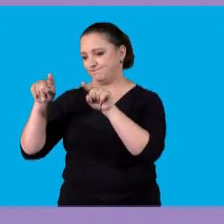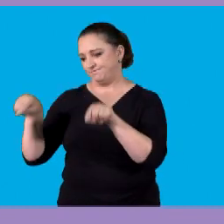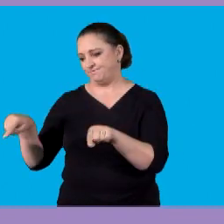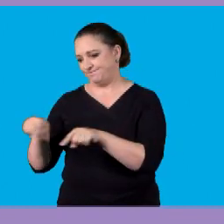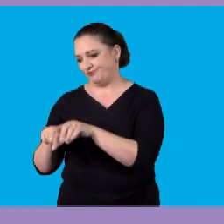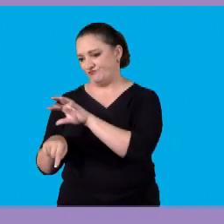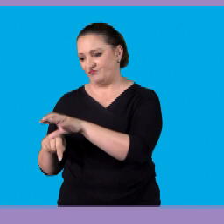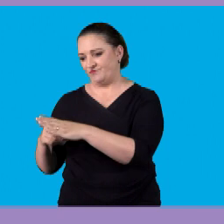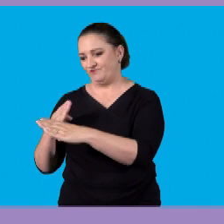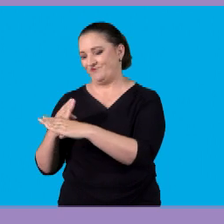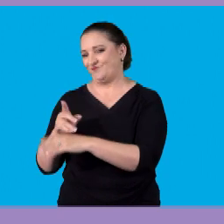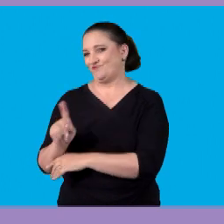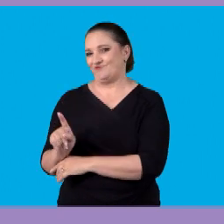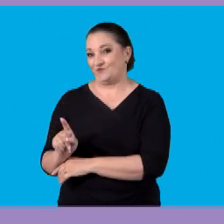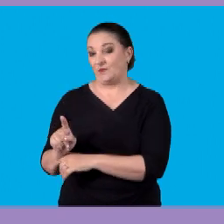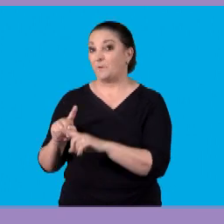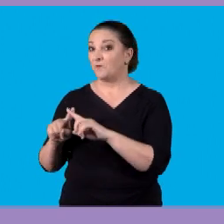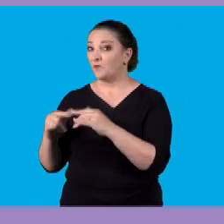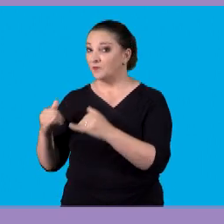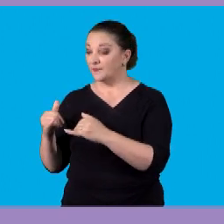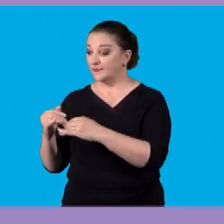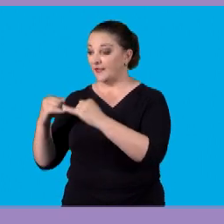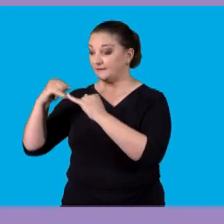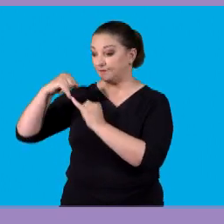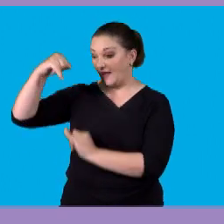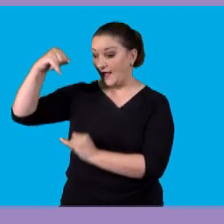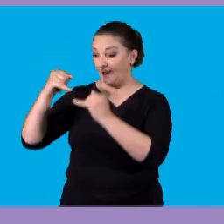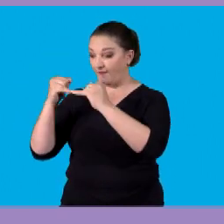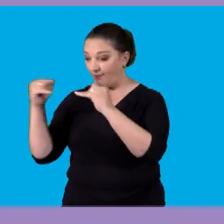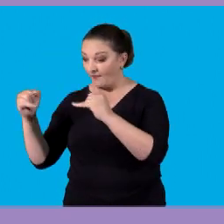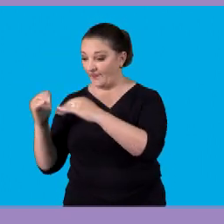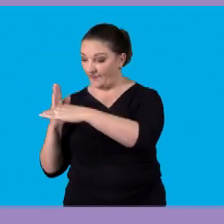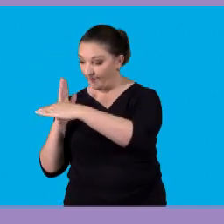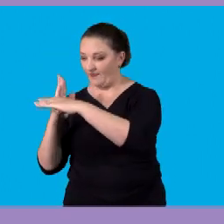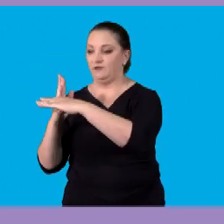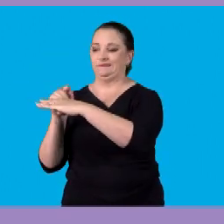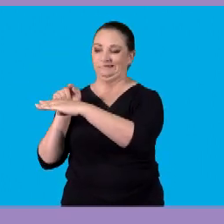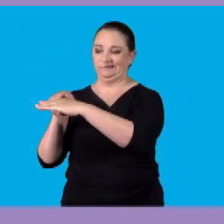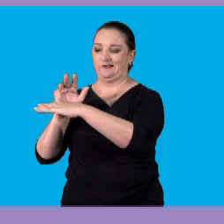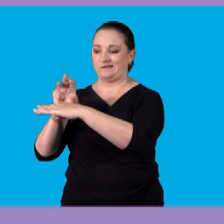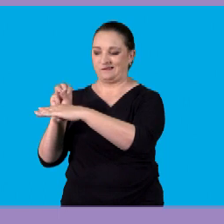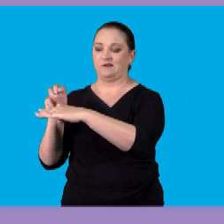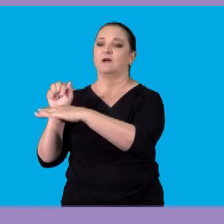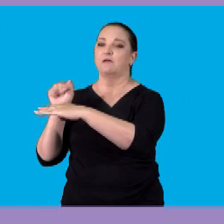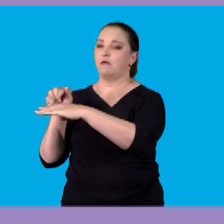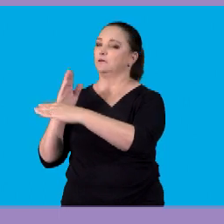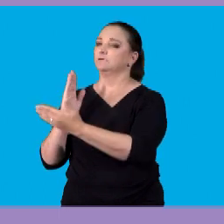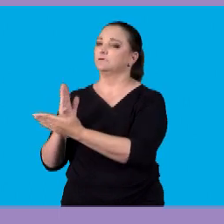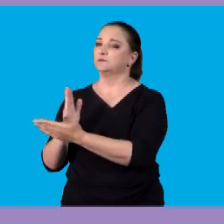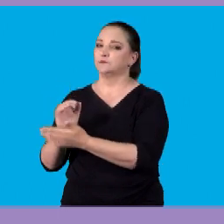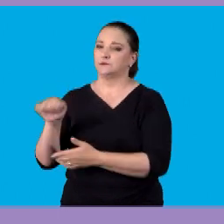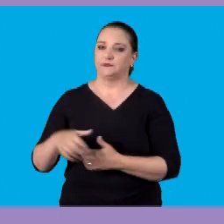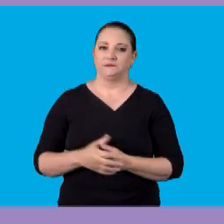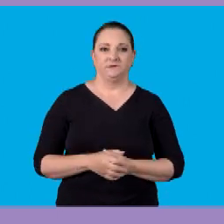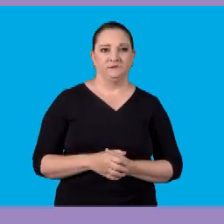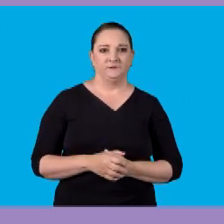trapezium, they do not intersect at 90 degrees. But the diagonals of a kite definitely intersect